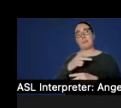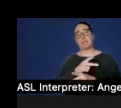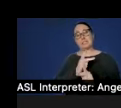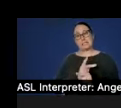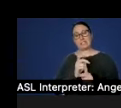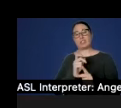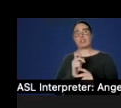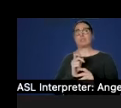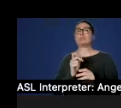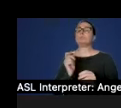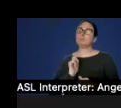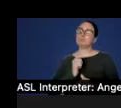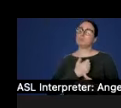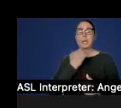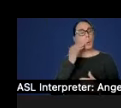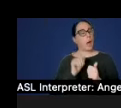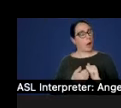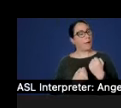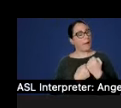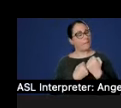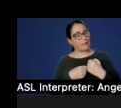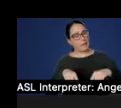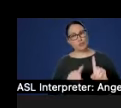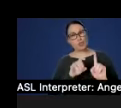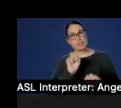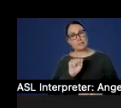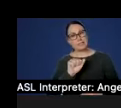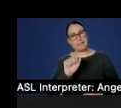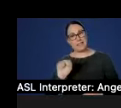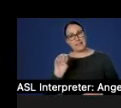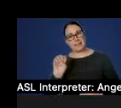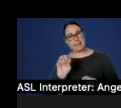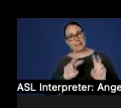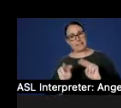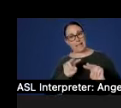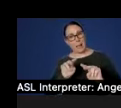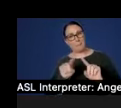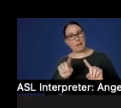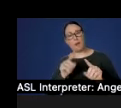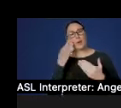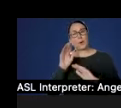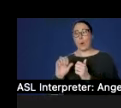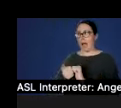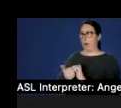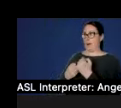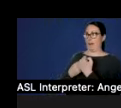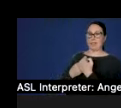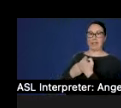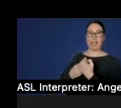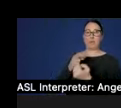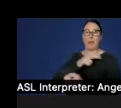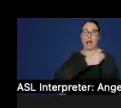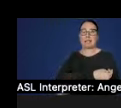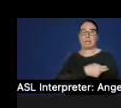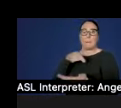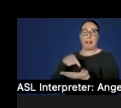know how to advocate during the SANE exam. We don't know how to advocate with hospital billing, because that's a beast